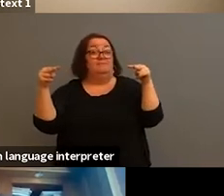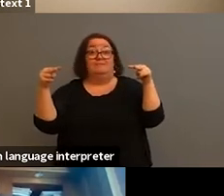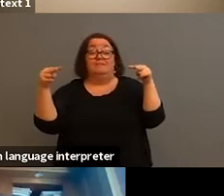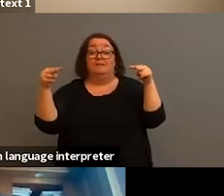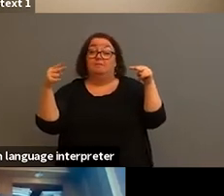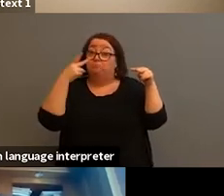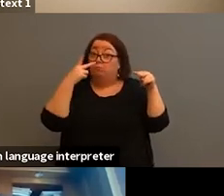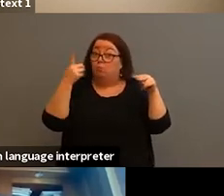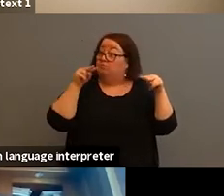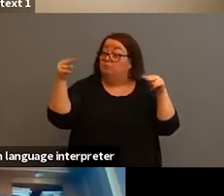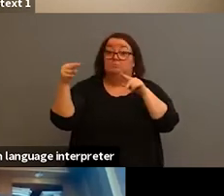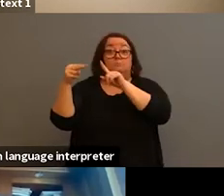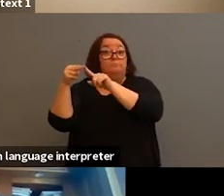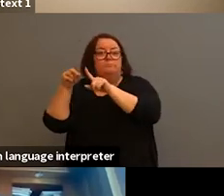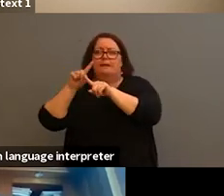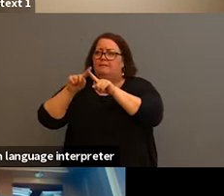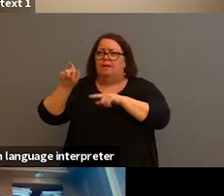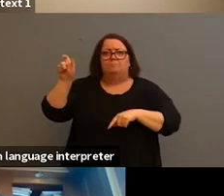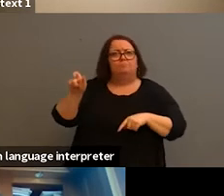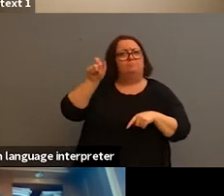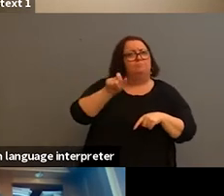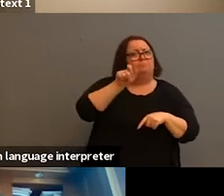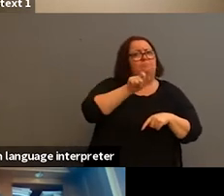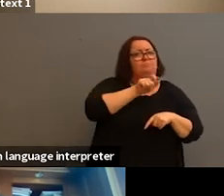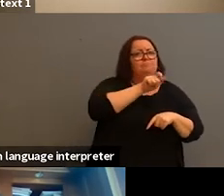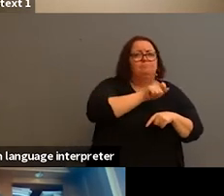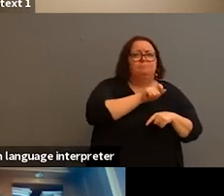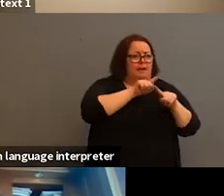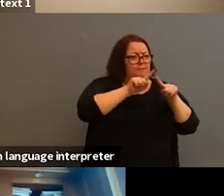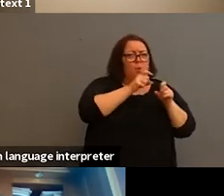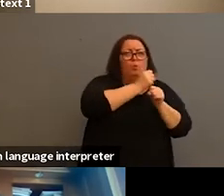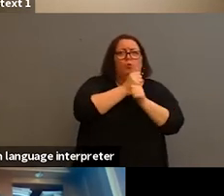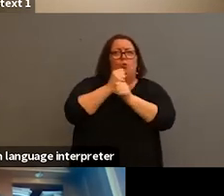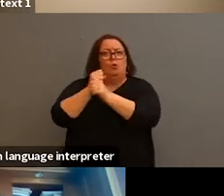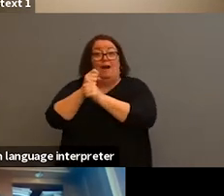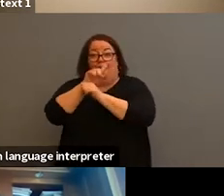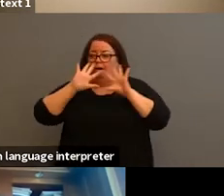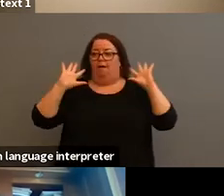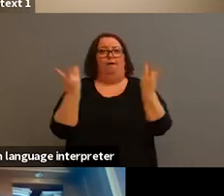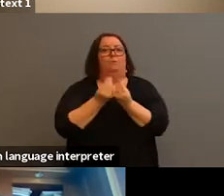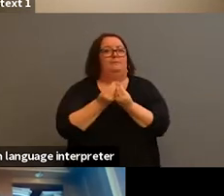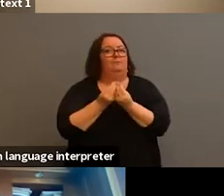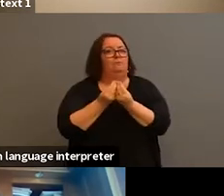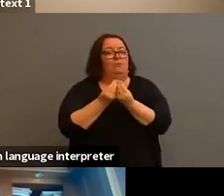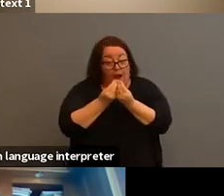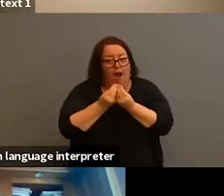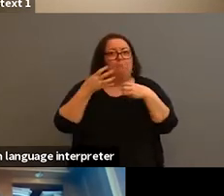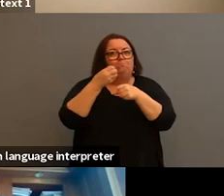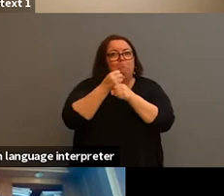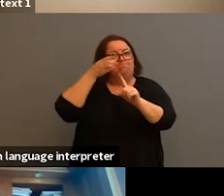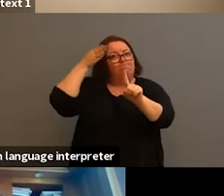actors that need to be working together on sustainability is also included. So